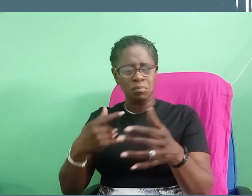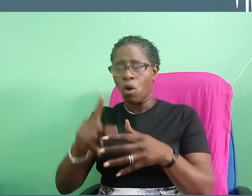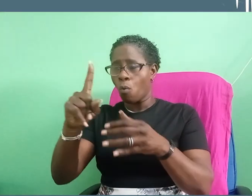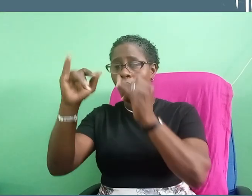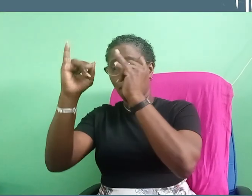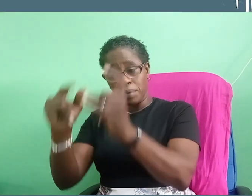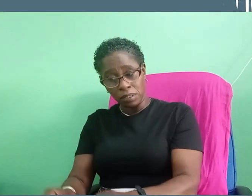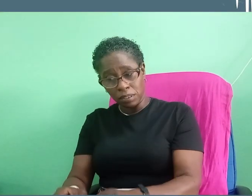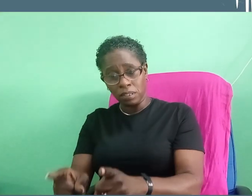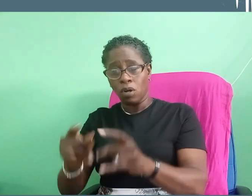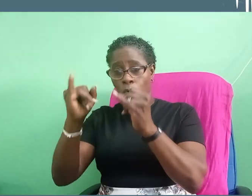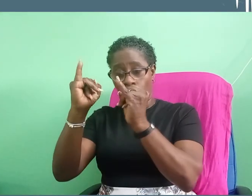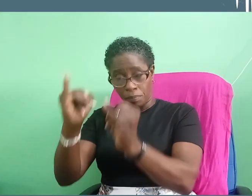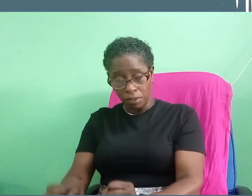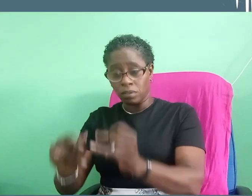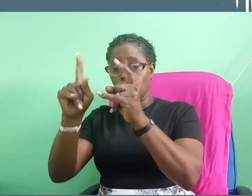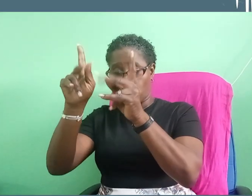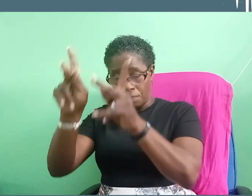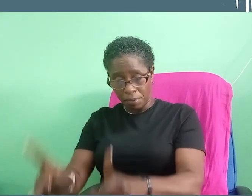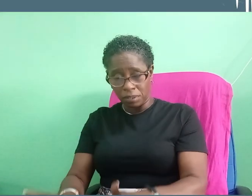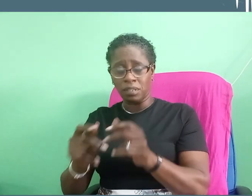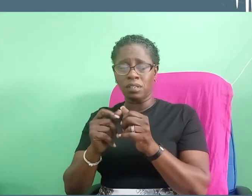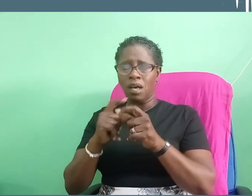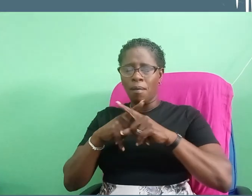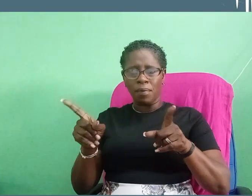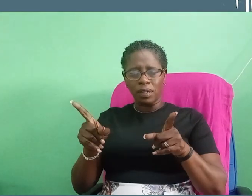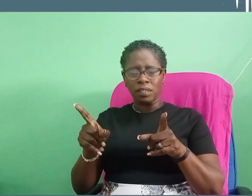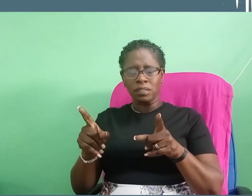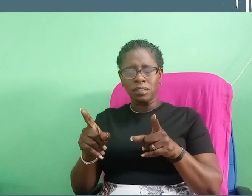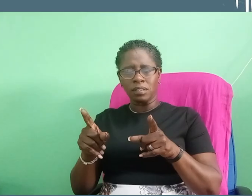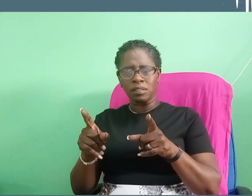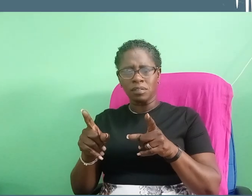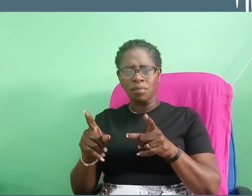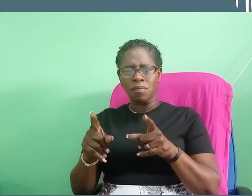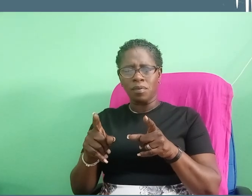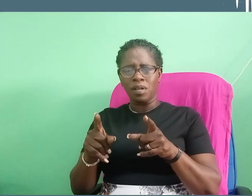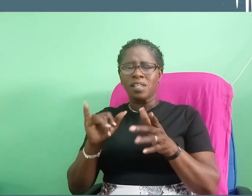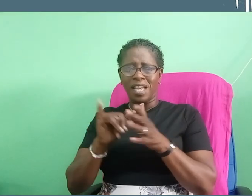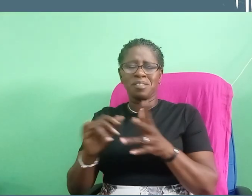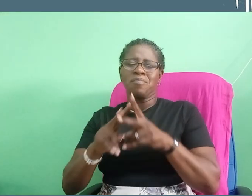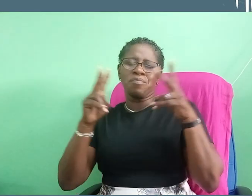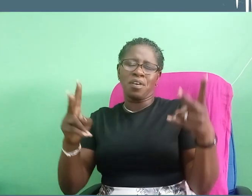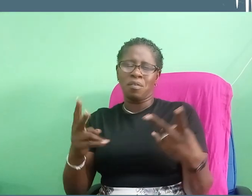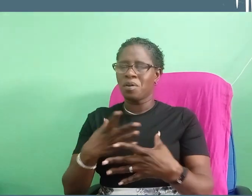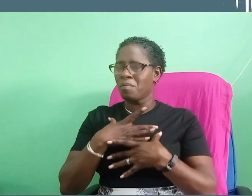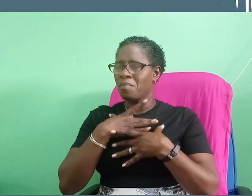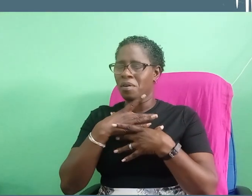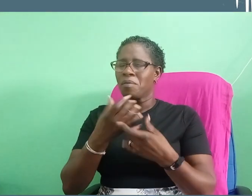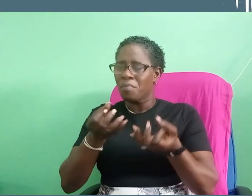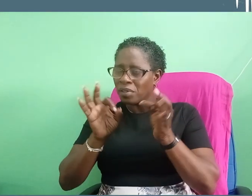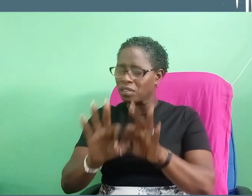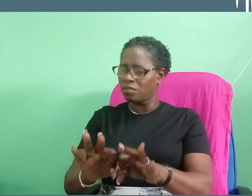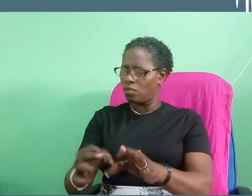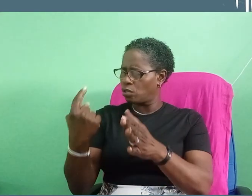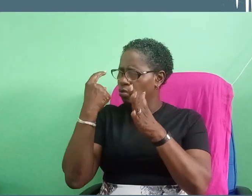or the partners that we're engaging with. And at the end of the day, that is what actually drives us to notice, man, like this would be